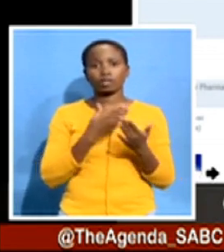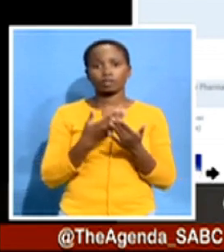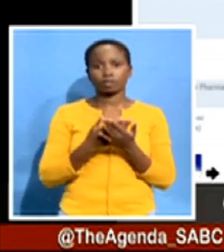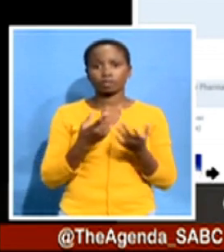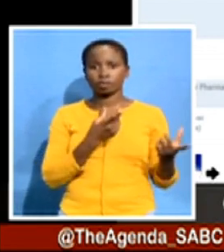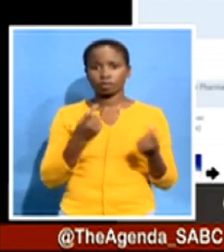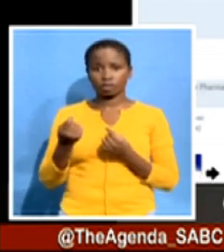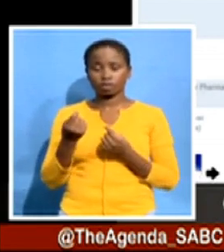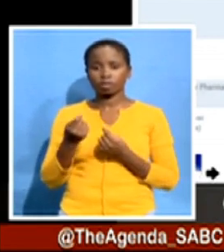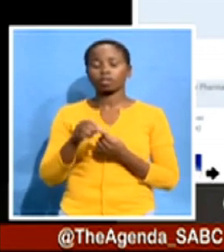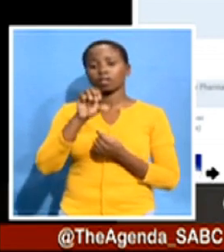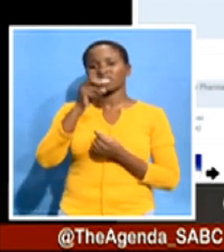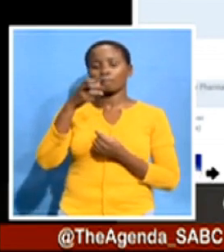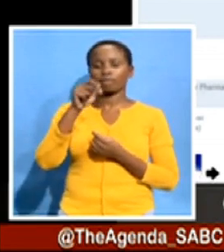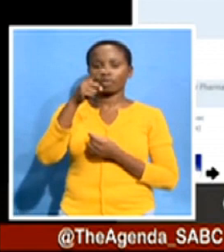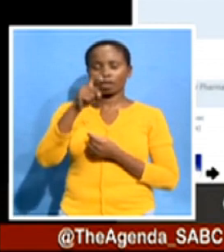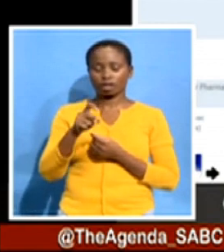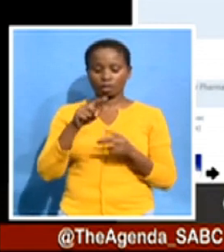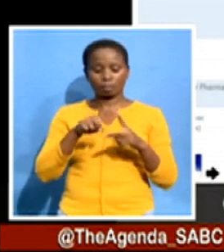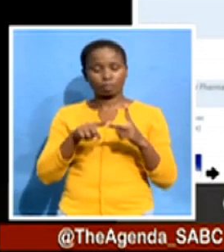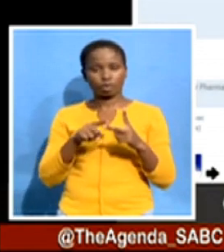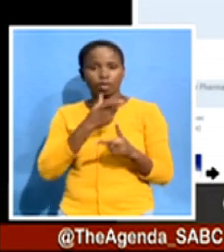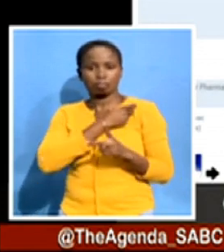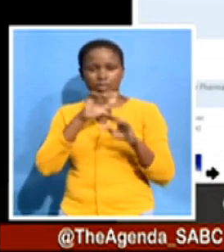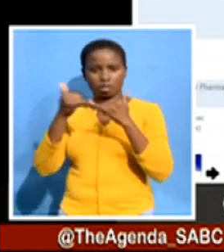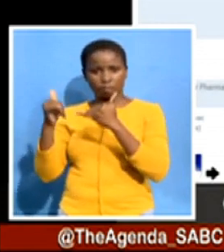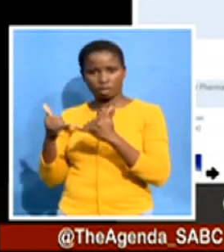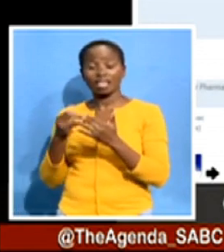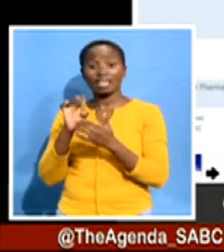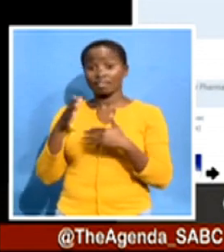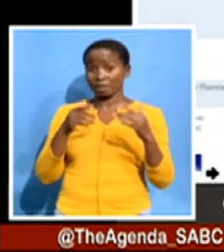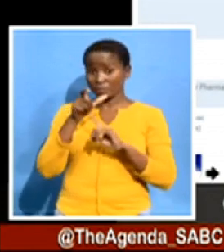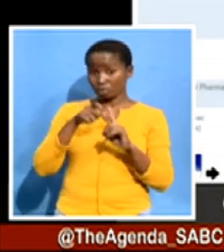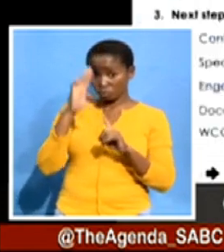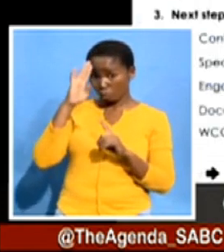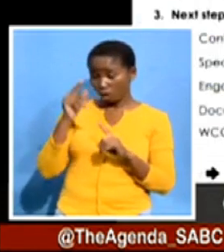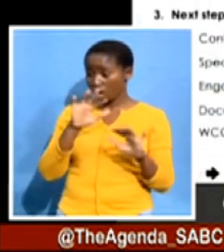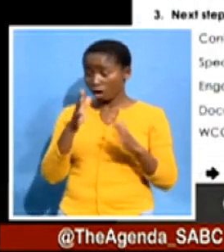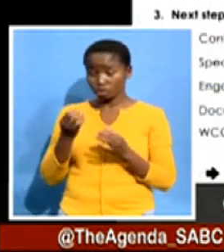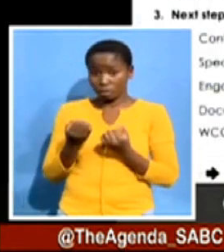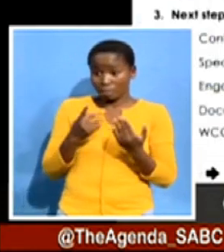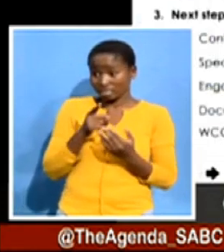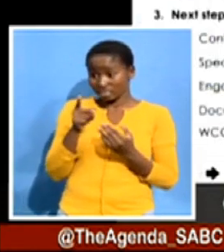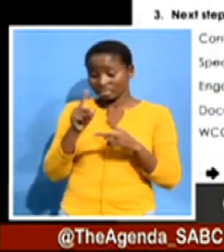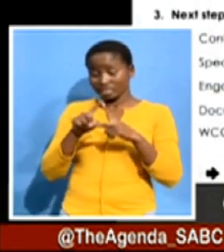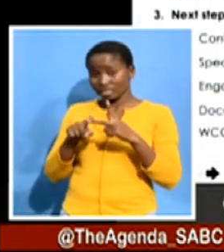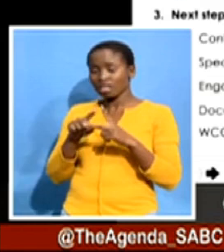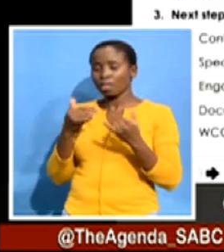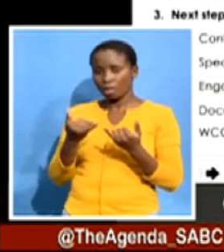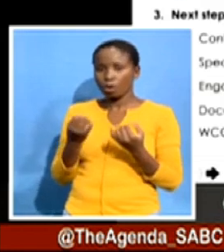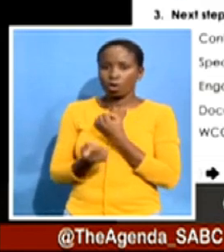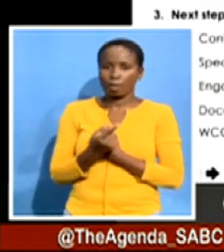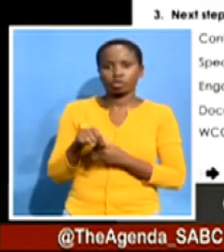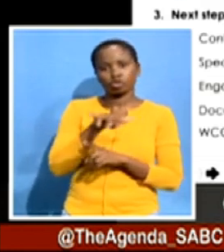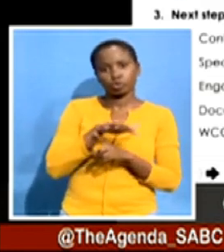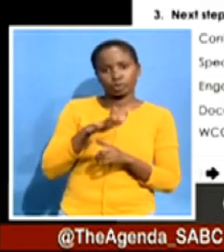wants to know about the supply line of vaccines in South Africa, these are where we are currently. And the process we followed